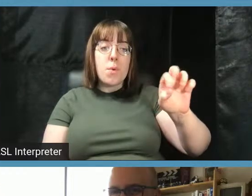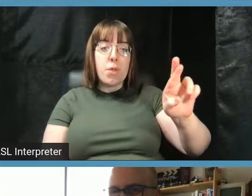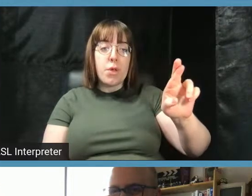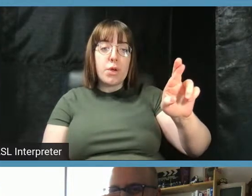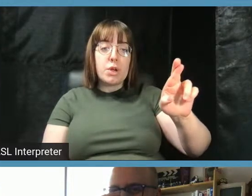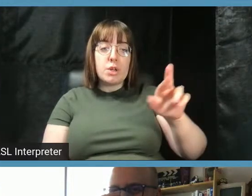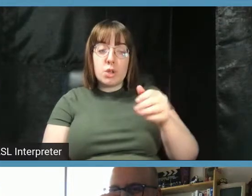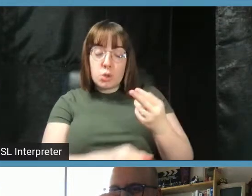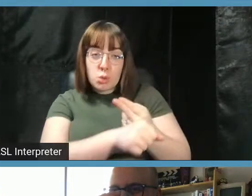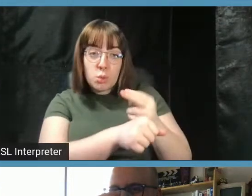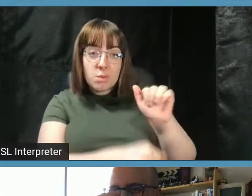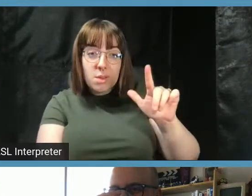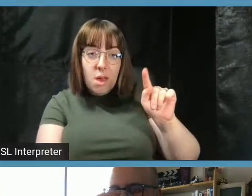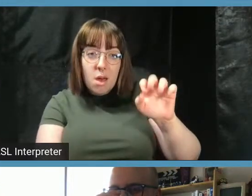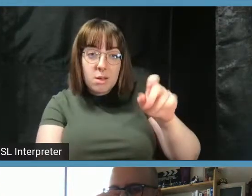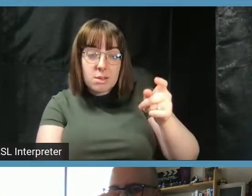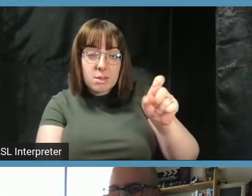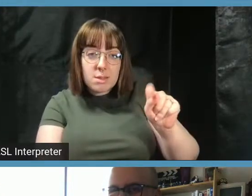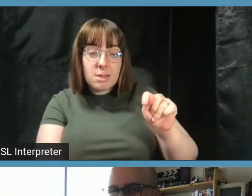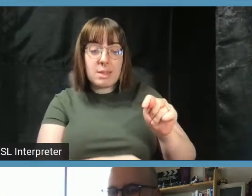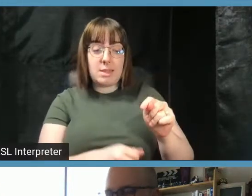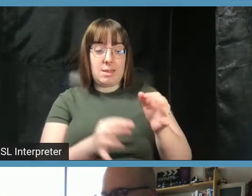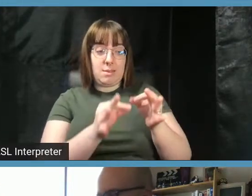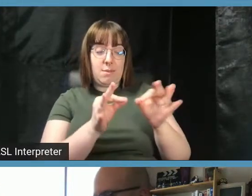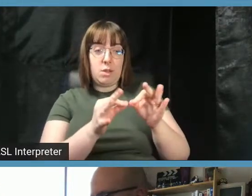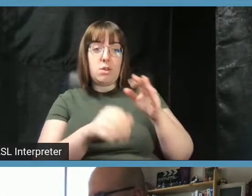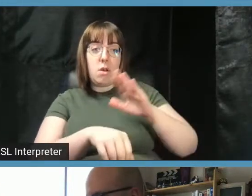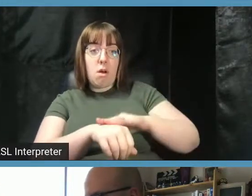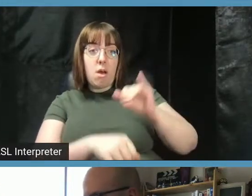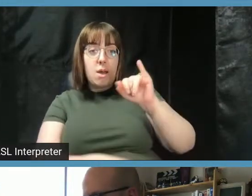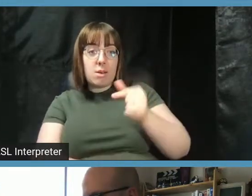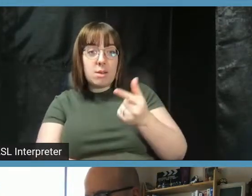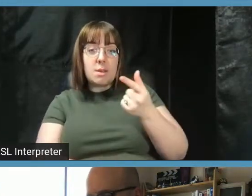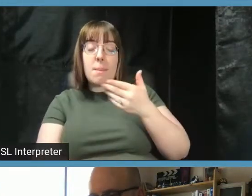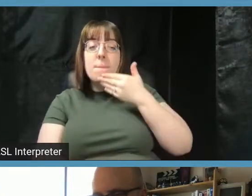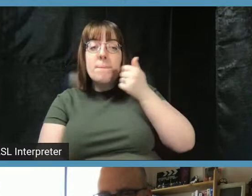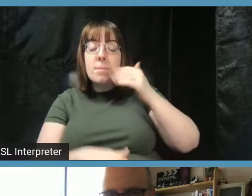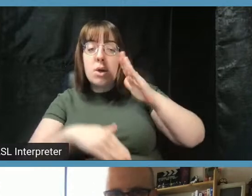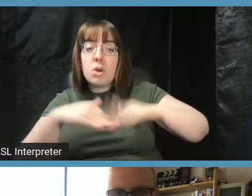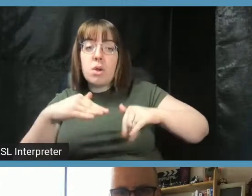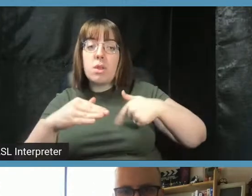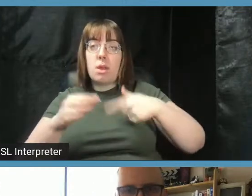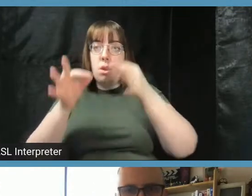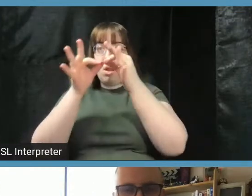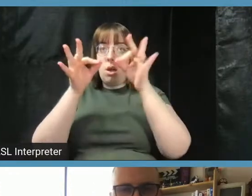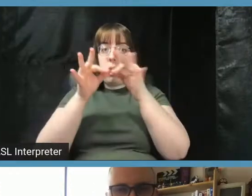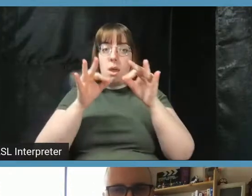alt text feature on Instagram better than just writing an image description in the caption?